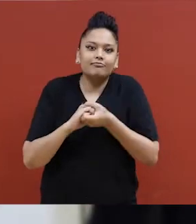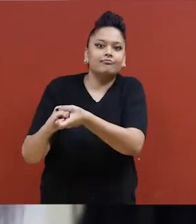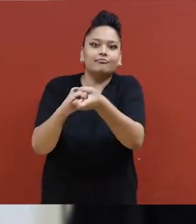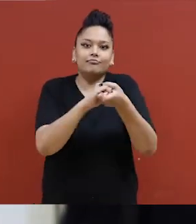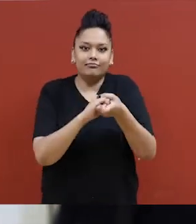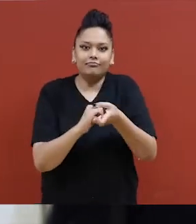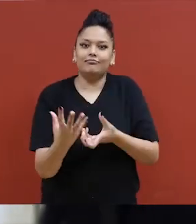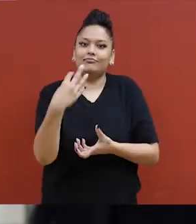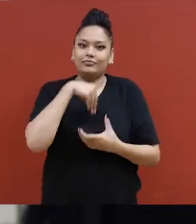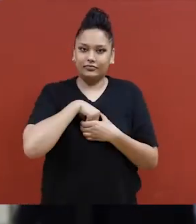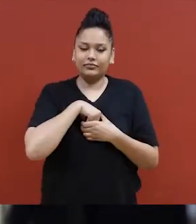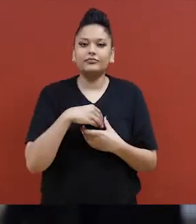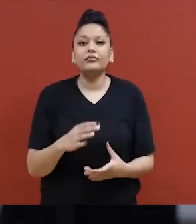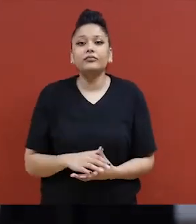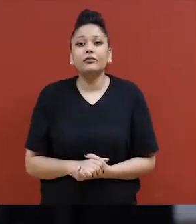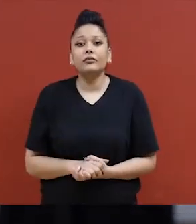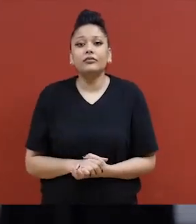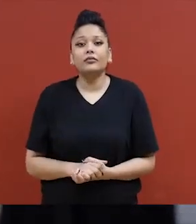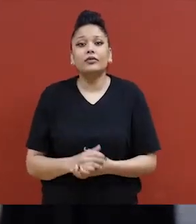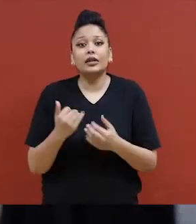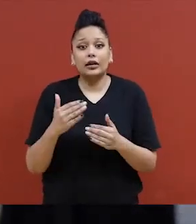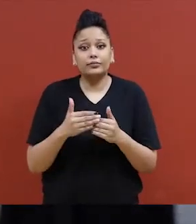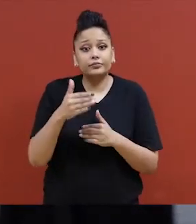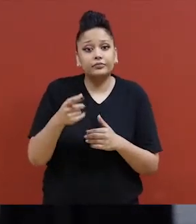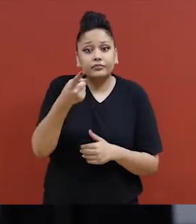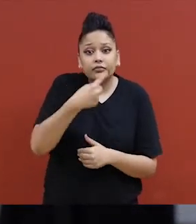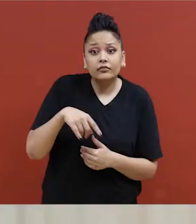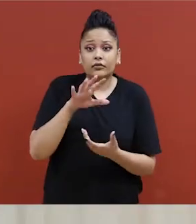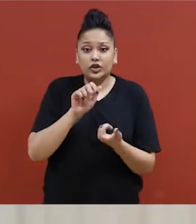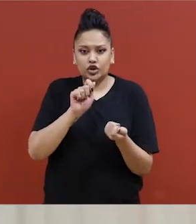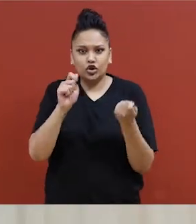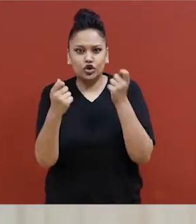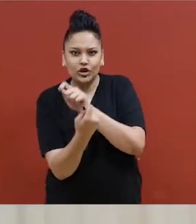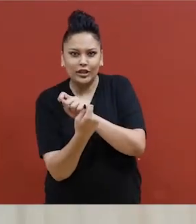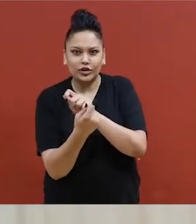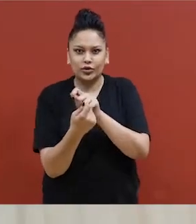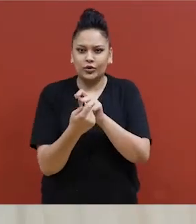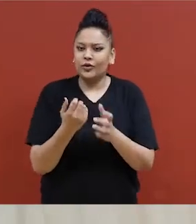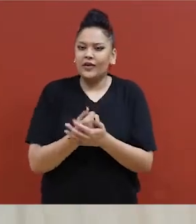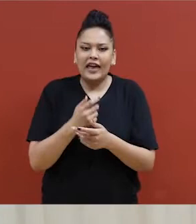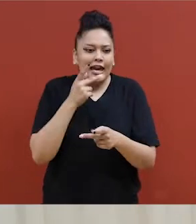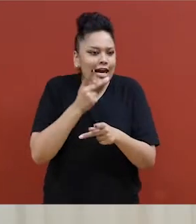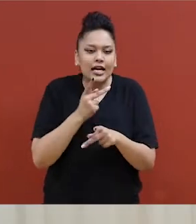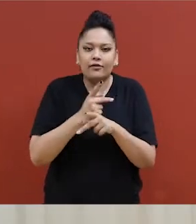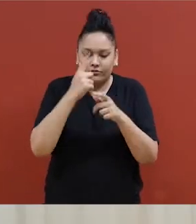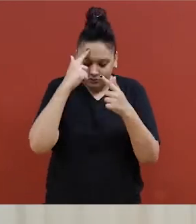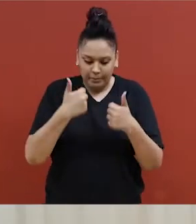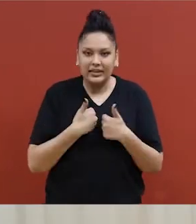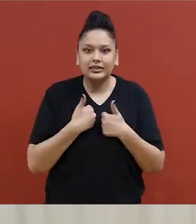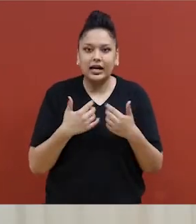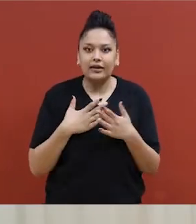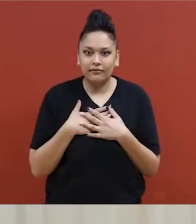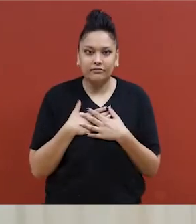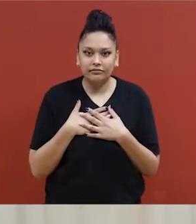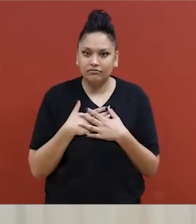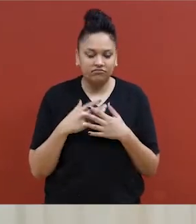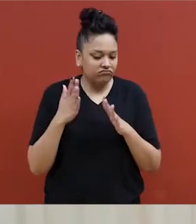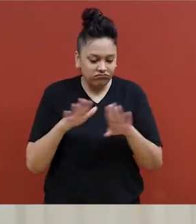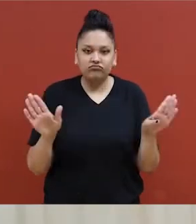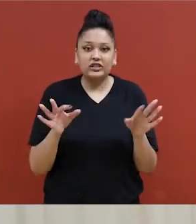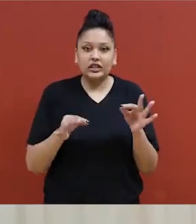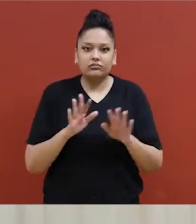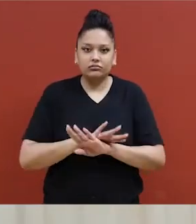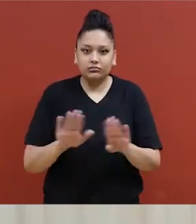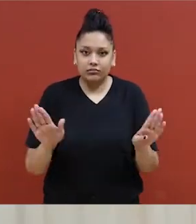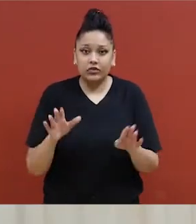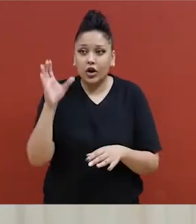said. So here's how we change the world. We take care of ourselves. We remove self-judgment. We get support when we